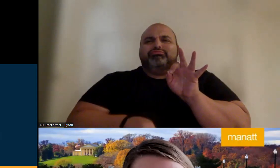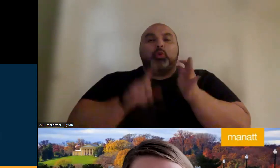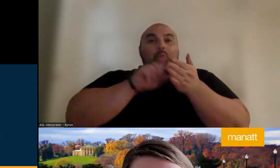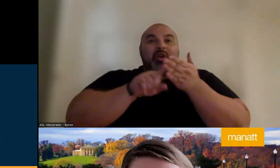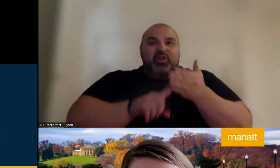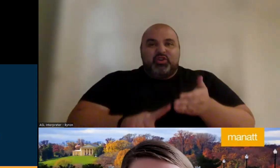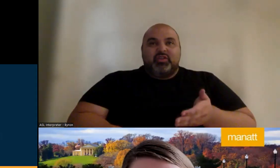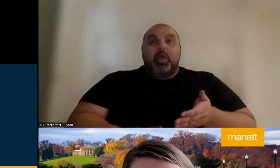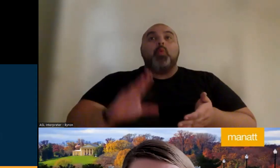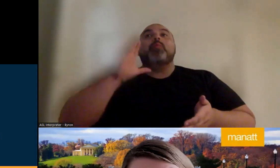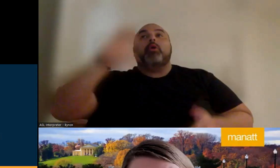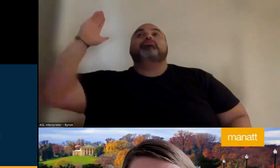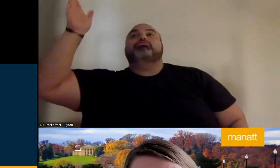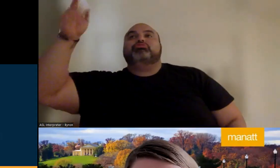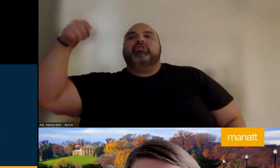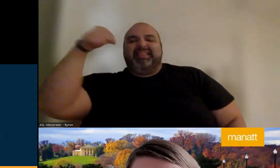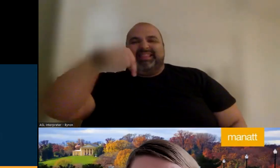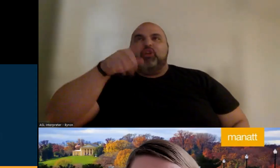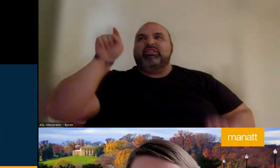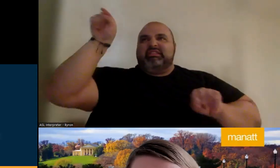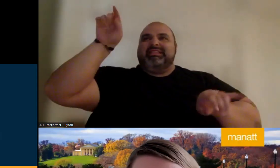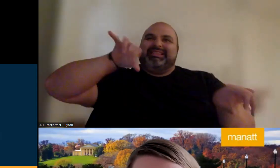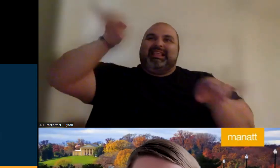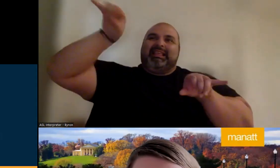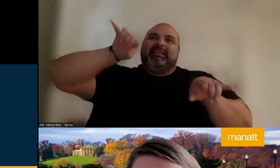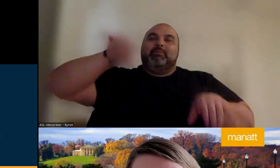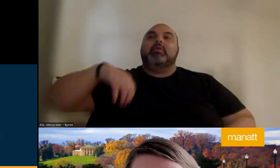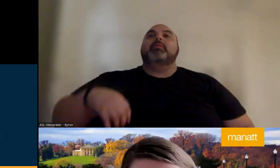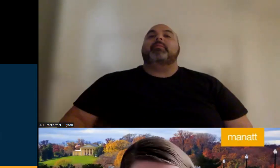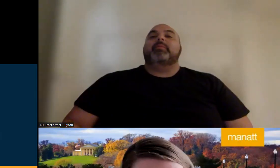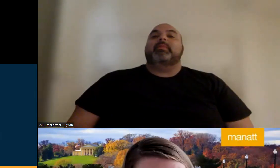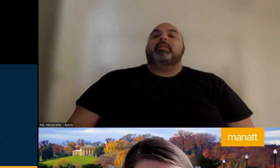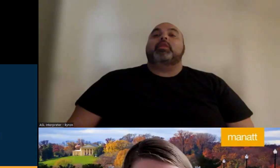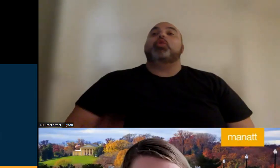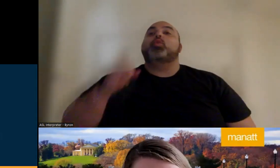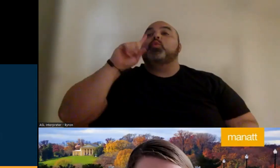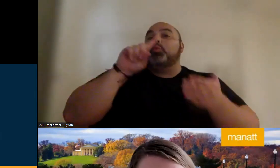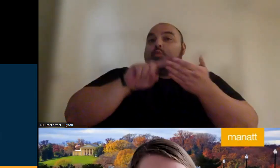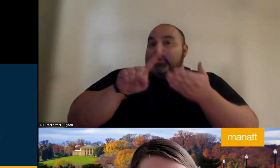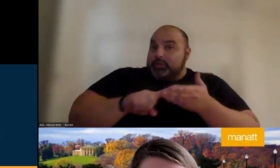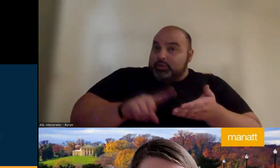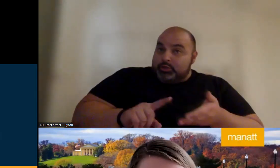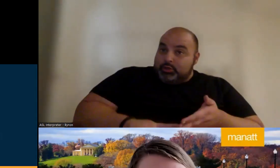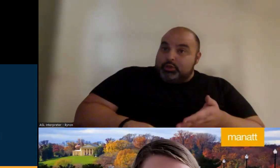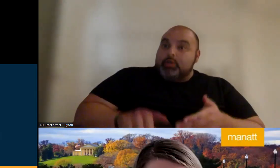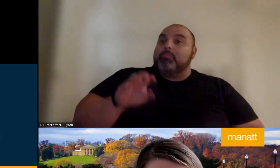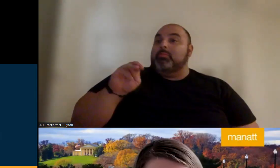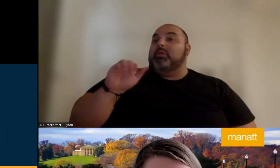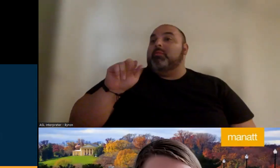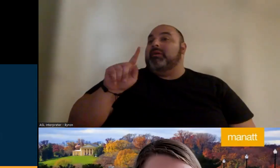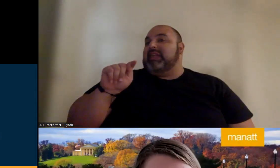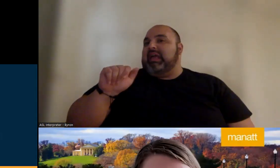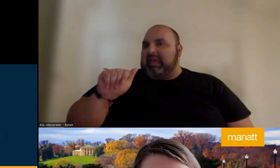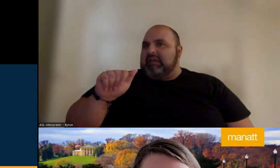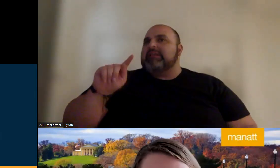today. The research that we're about to walk through is research conducted by the MANAP team doing a broad